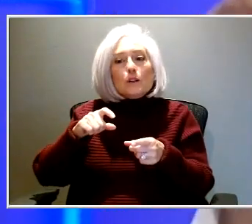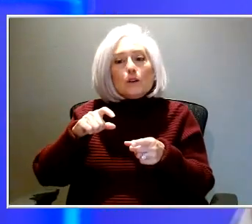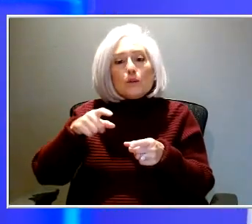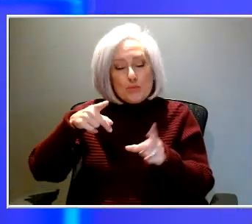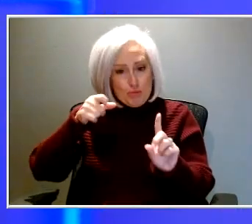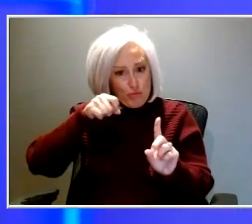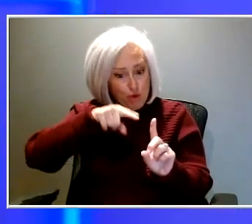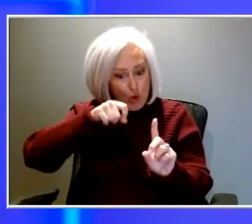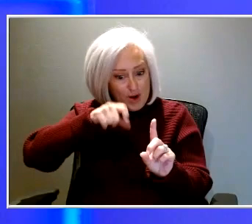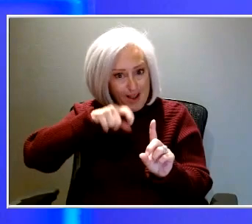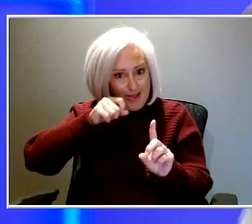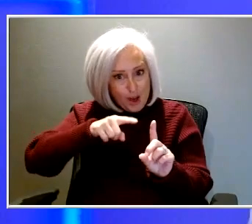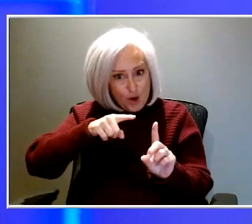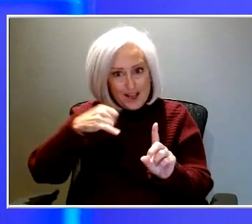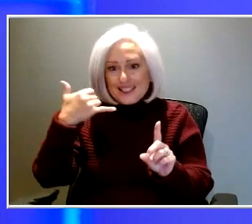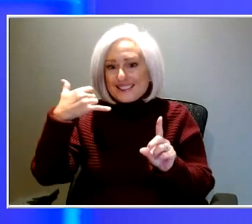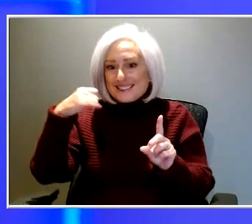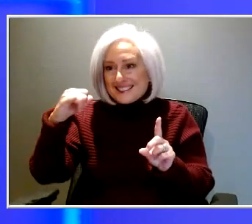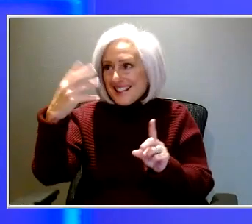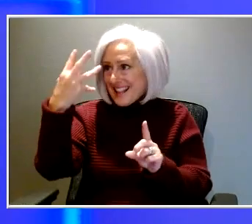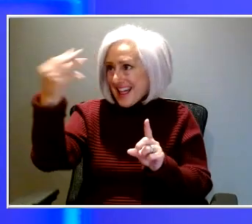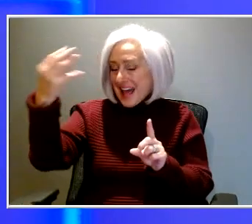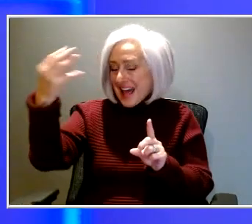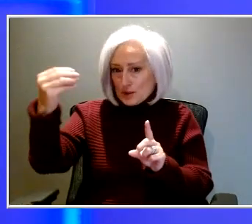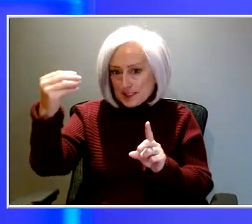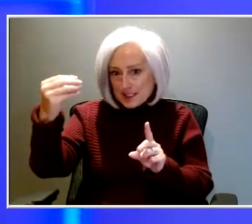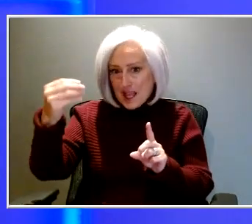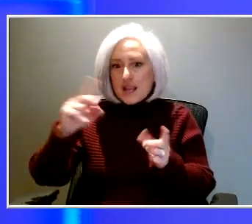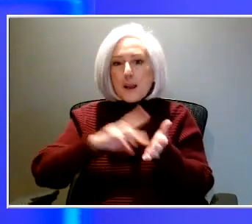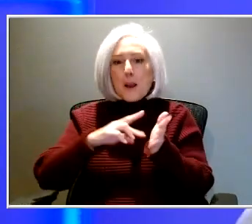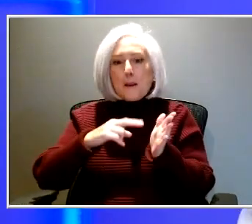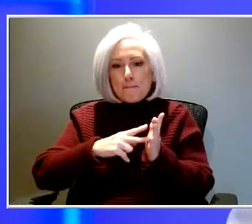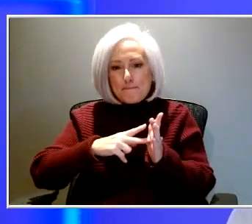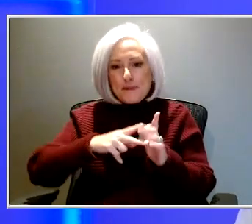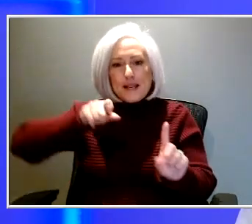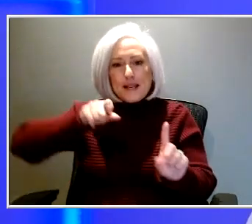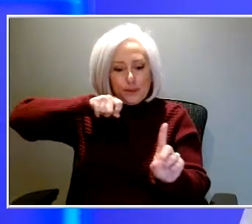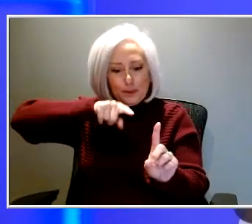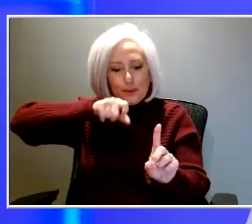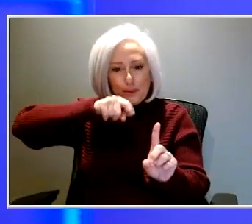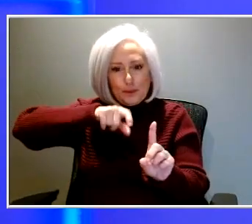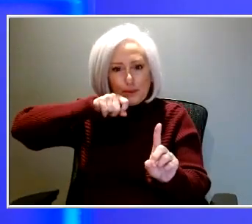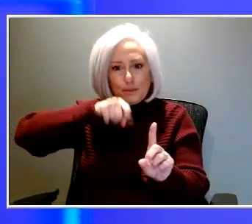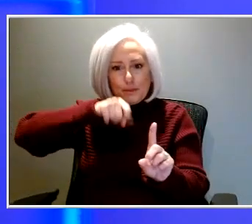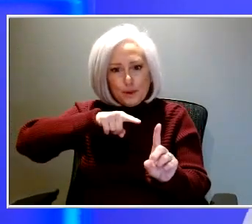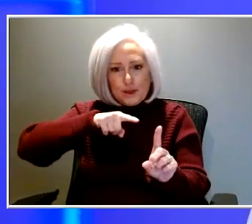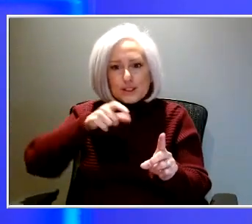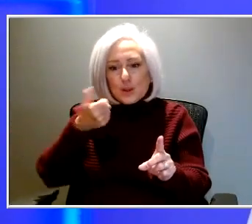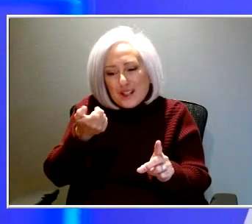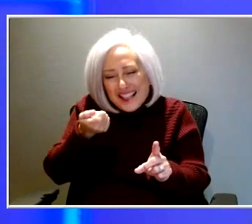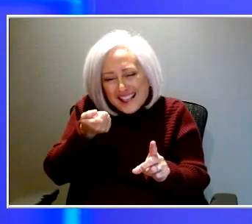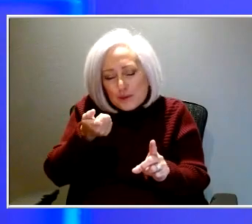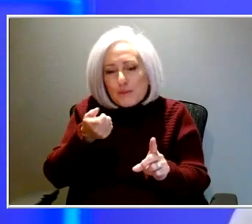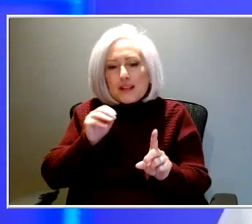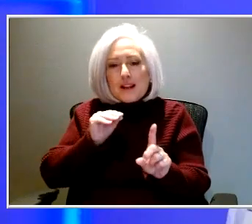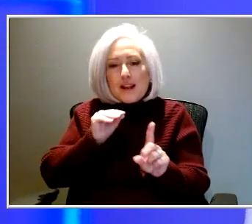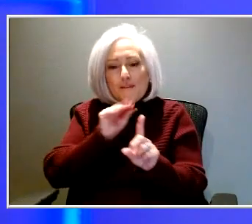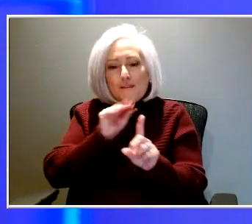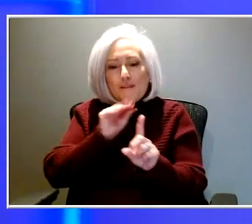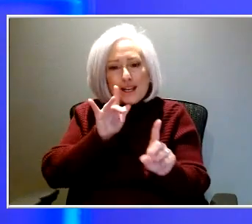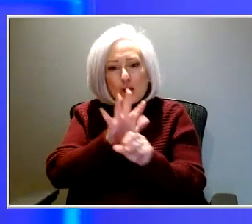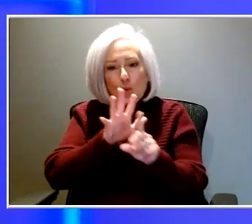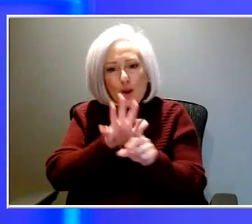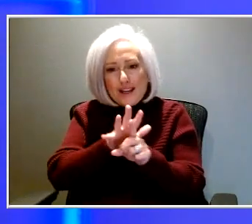needs to enter the body somewhere, and there's a path until it gets to the prostate. And so there's still a little bit of radiation that's outside the prostate, even with